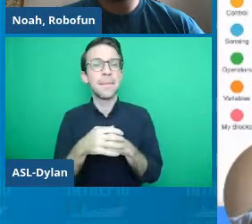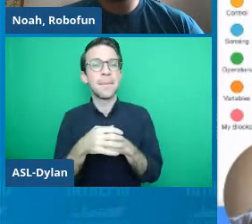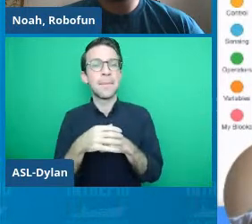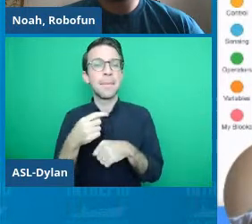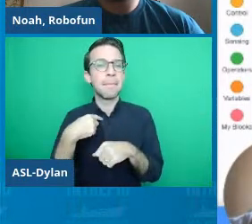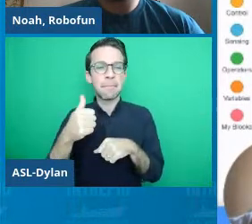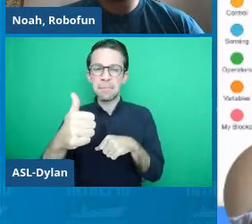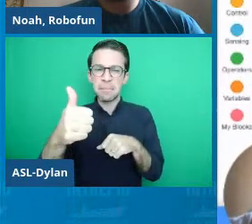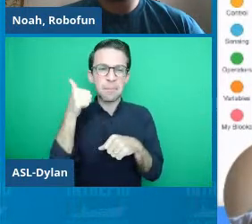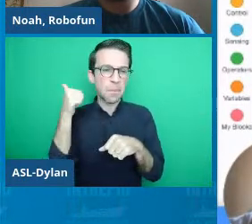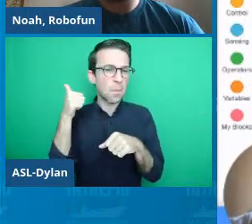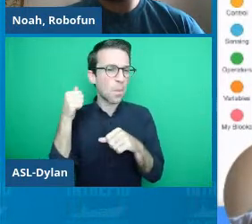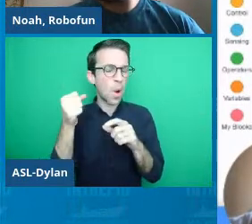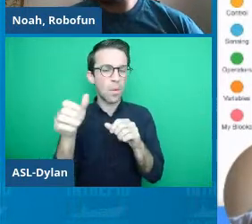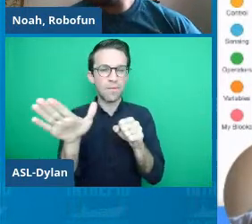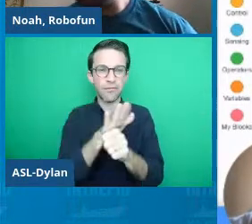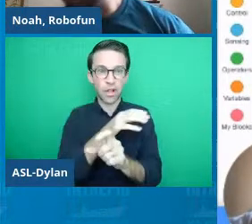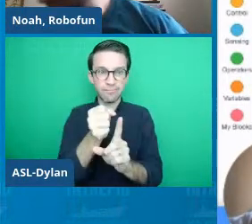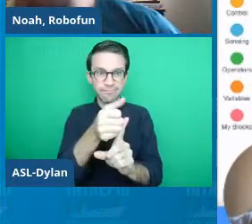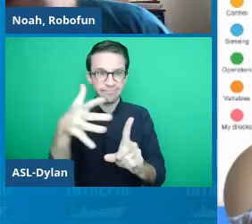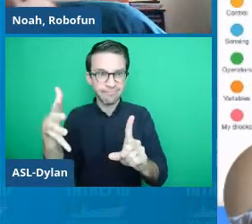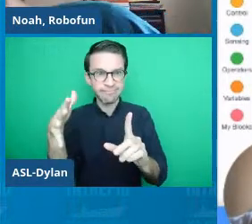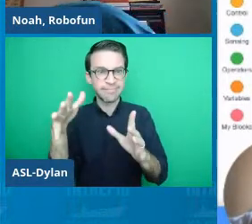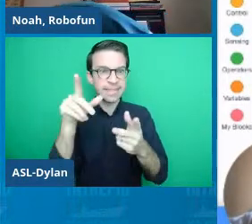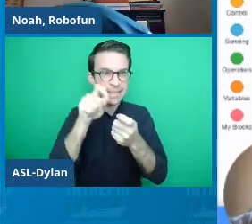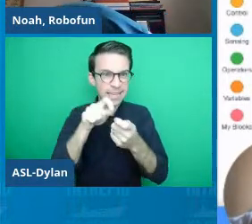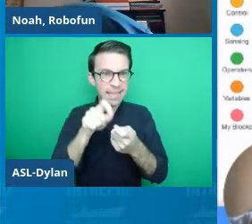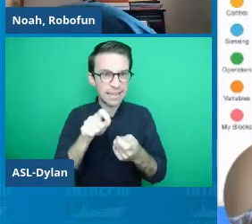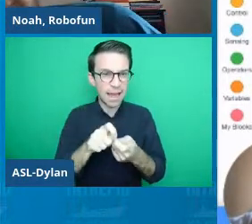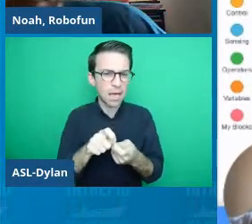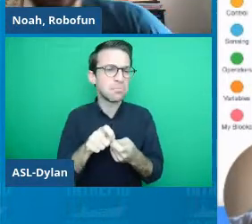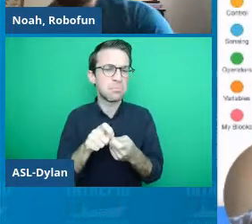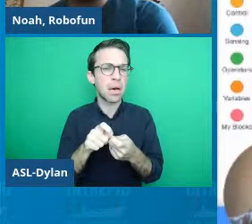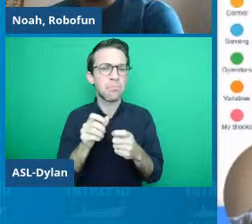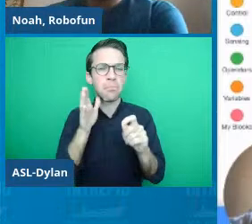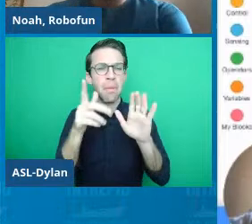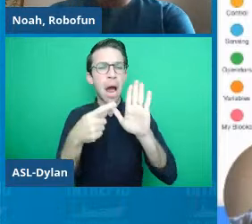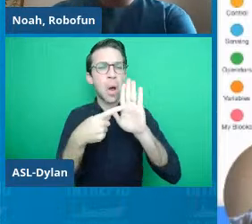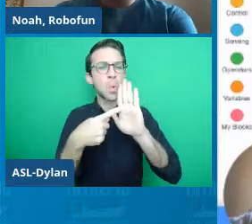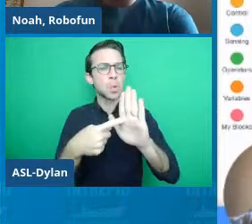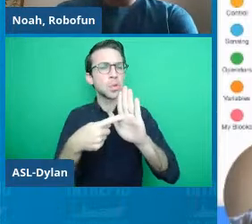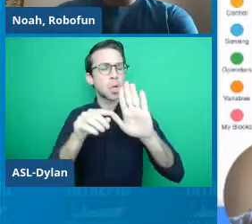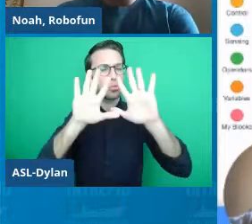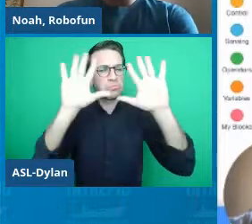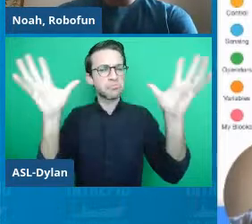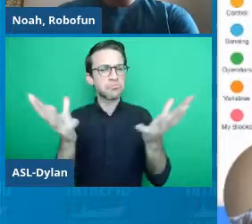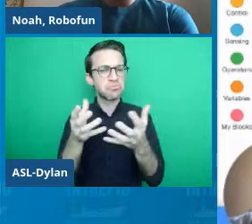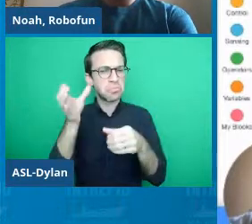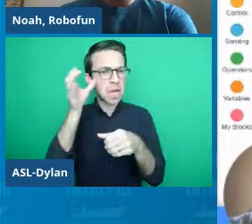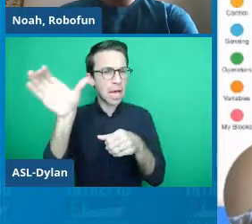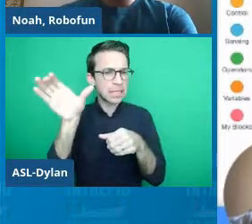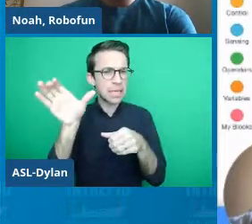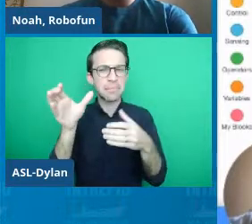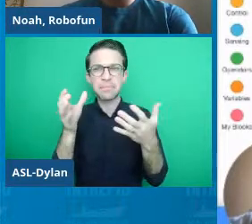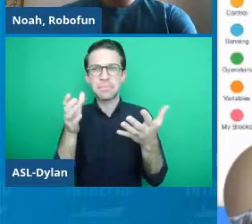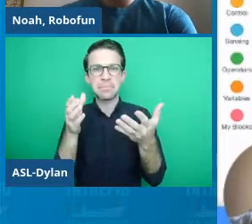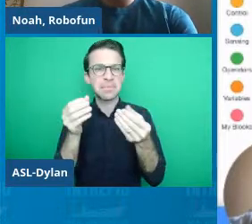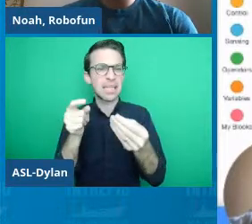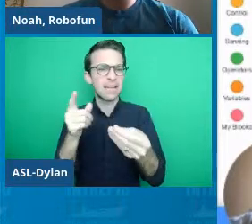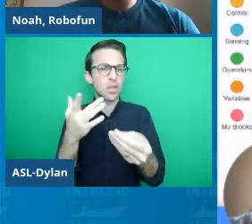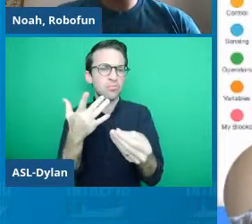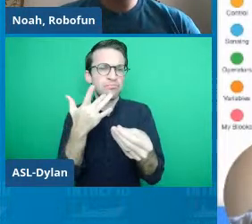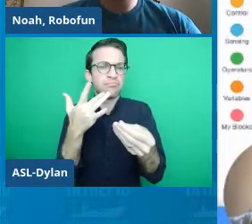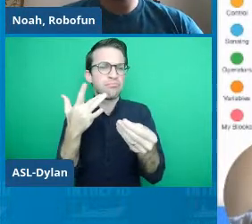go into every detail, but I will share most of the overall concepts and give you a sense of it.